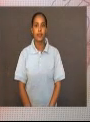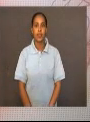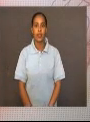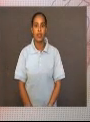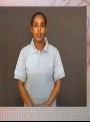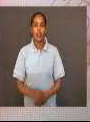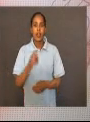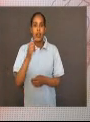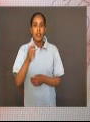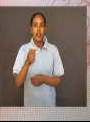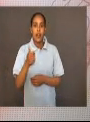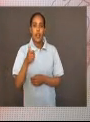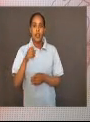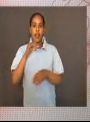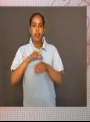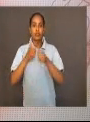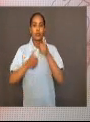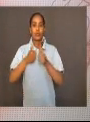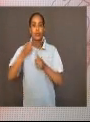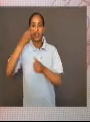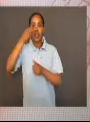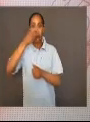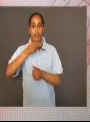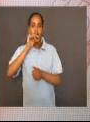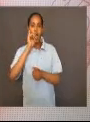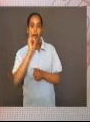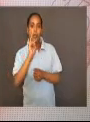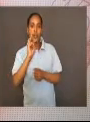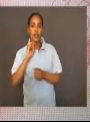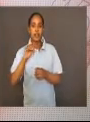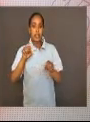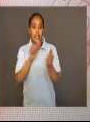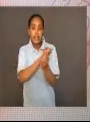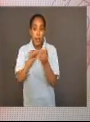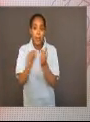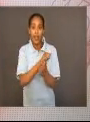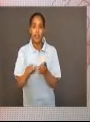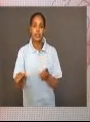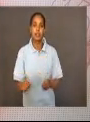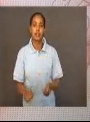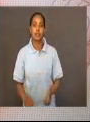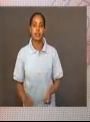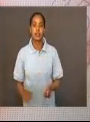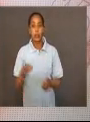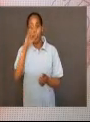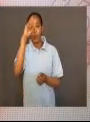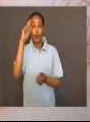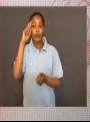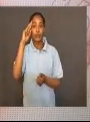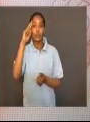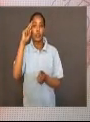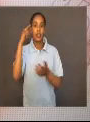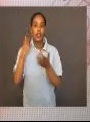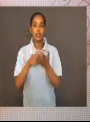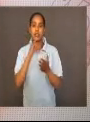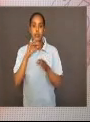For the rate at which the hydrogen iodide disappears, because it